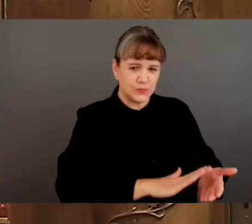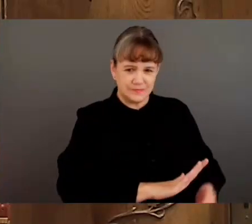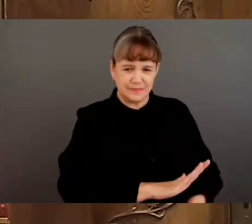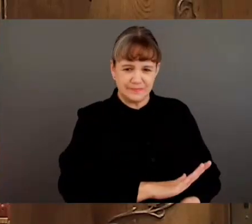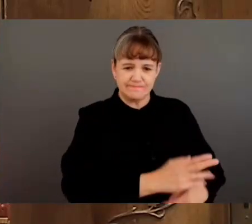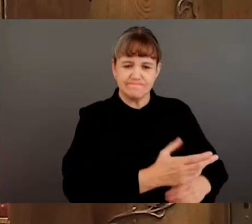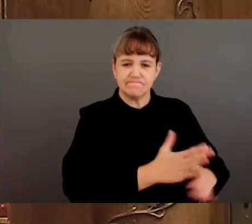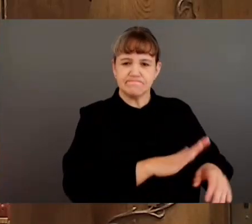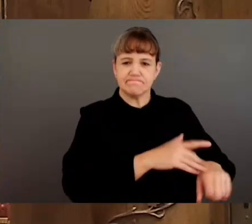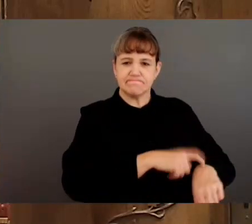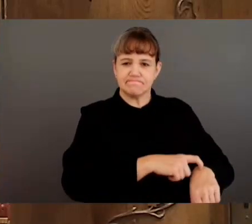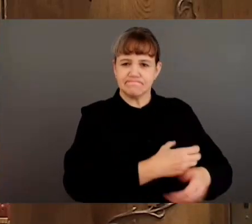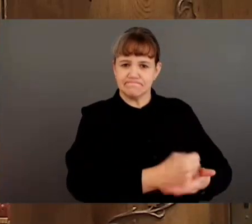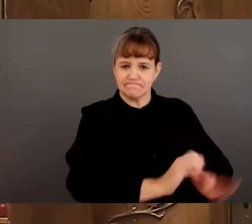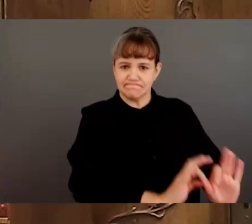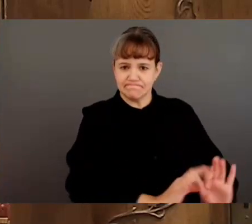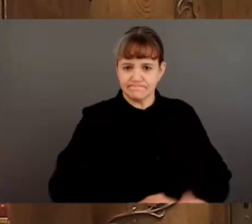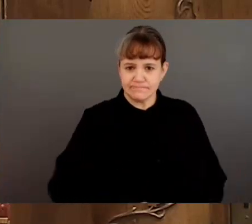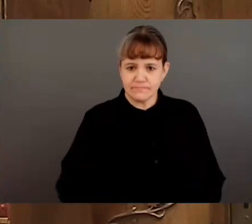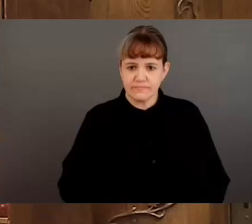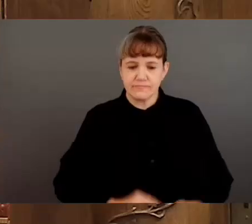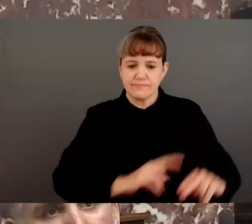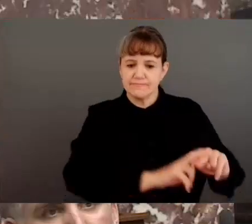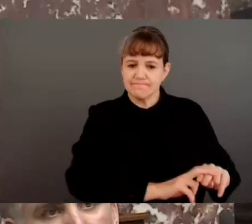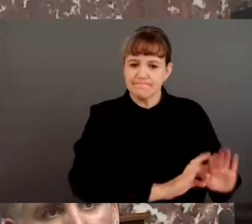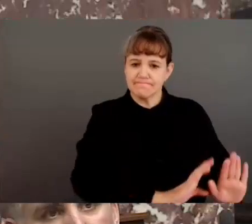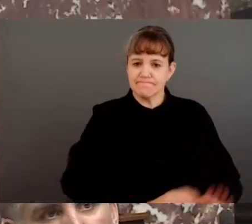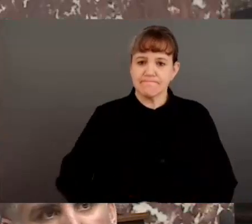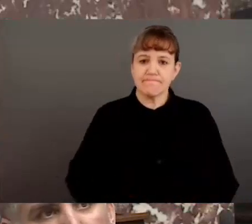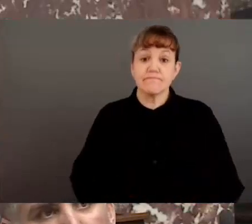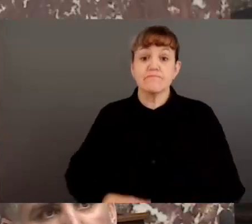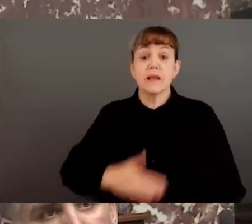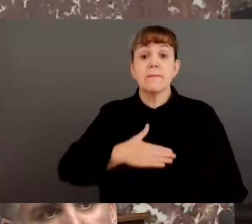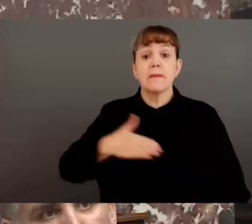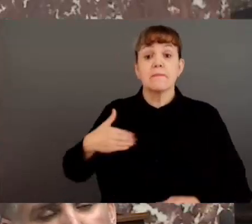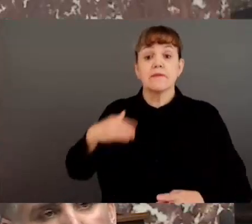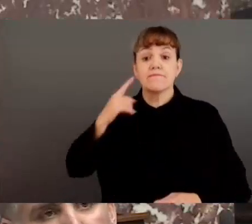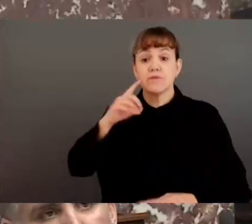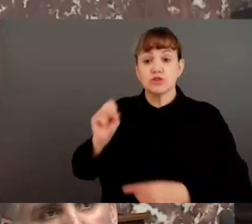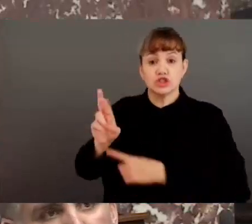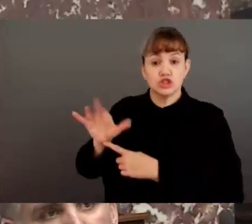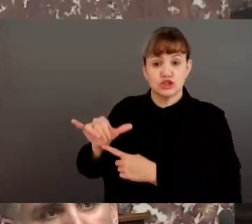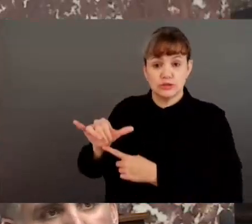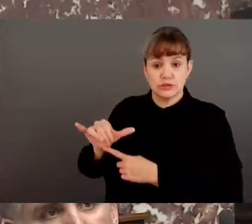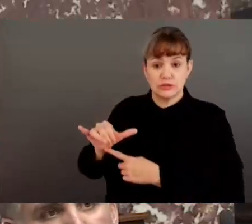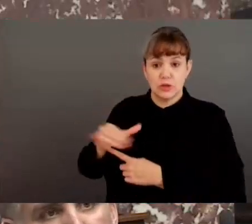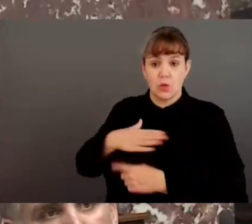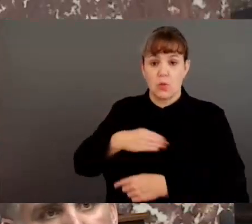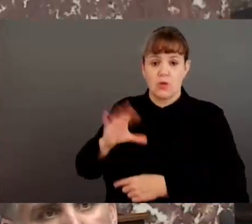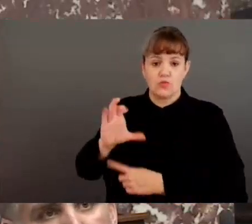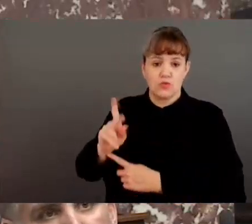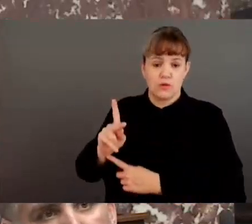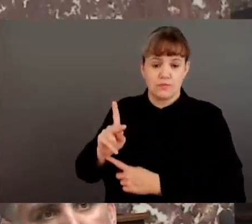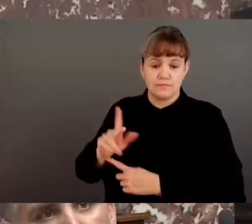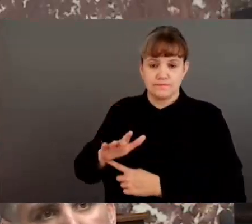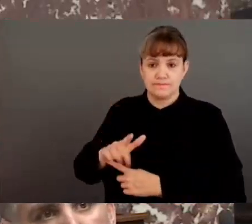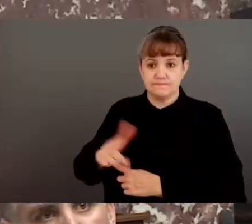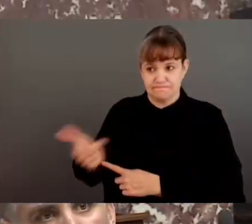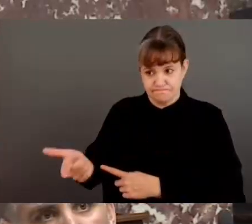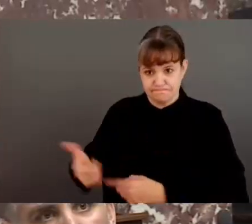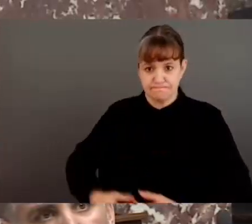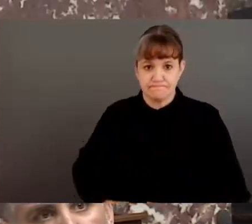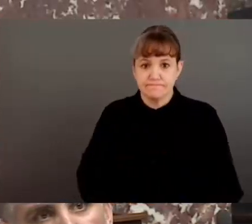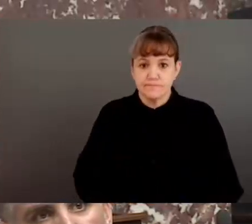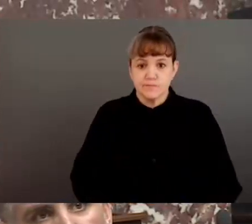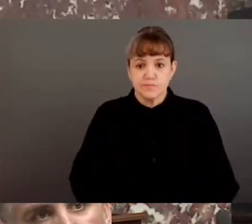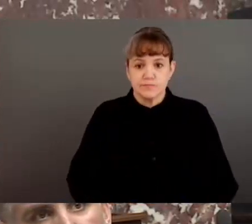Member for Surrey White Rock. Thank you, Mr. Speaker. There seems to be quite a massive disconnect from what's